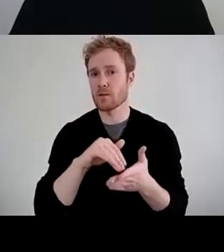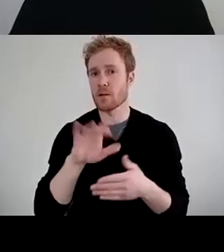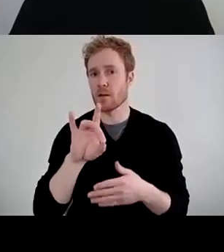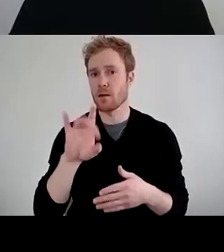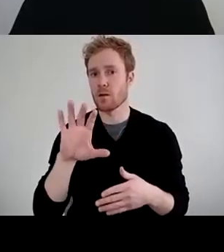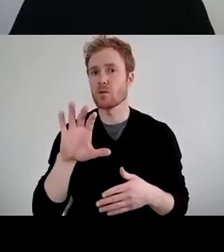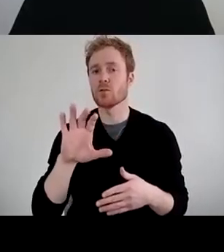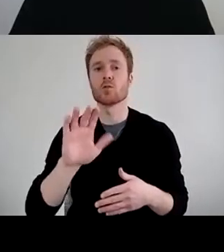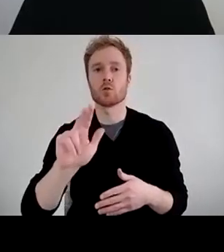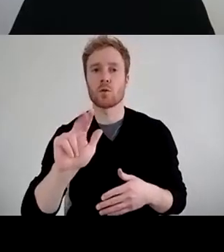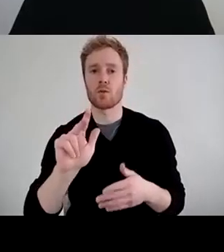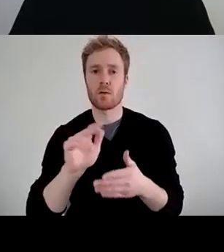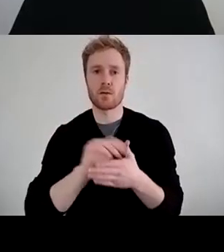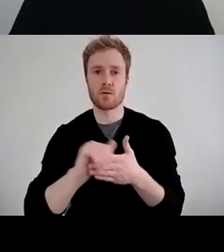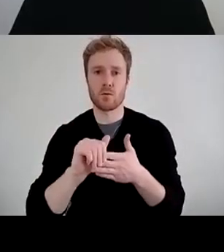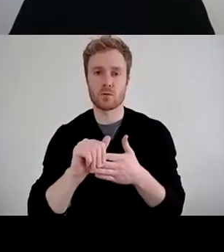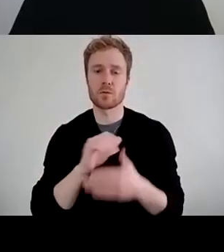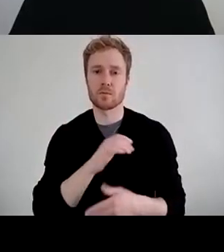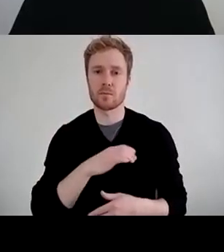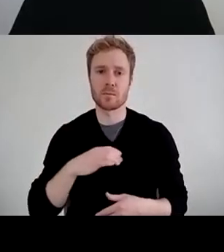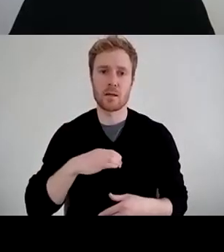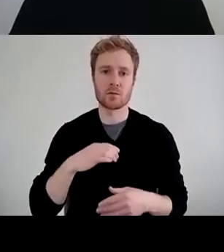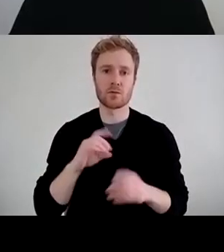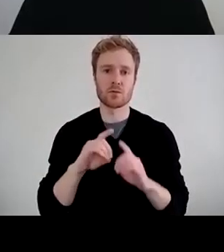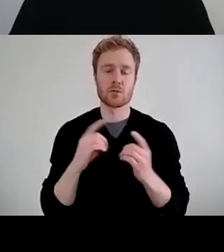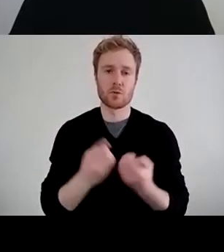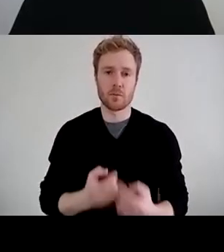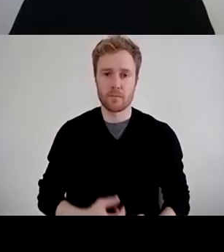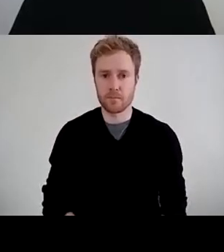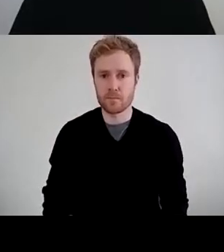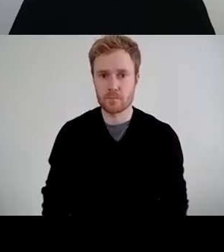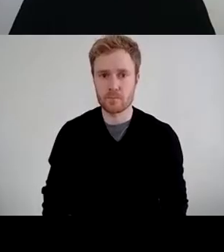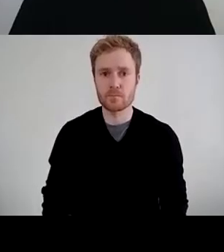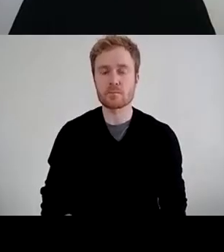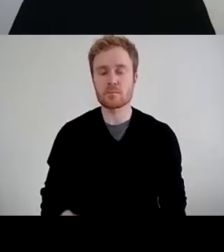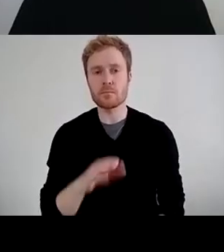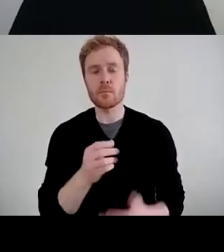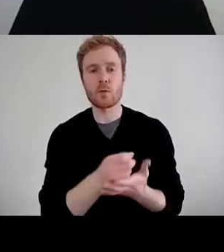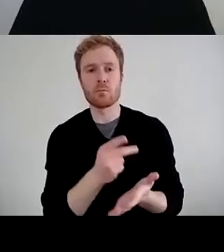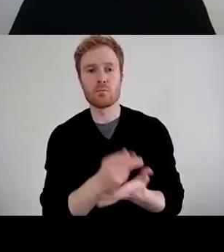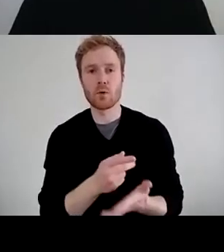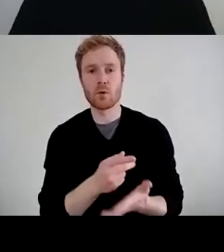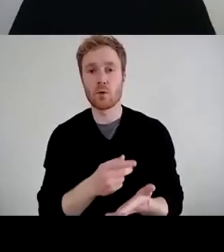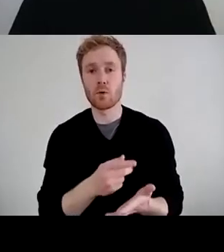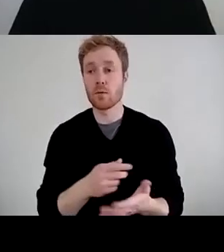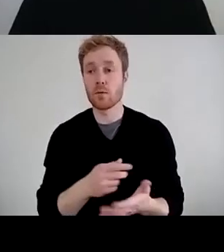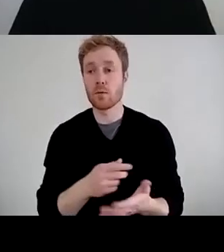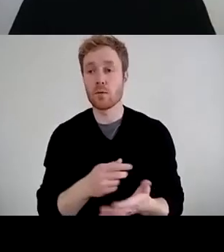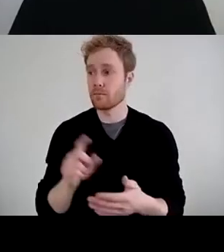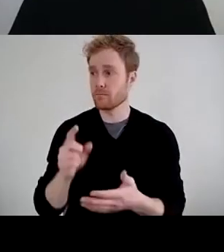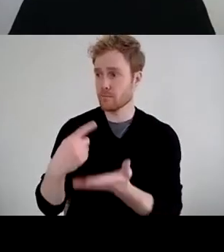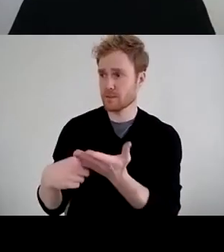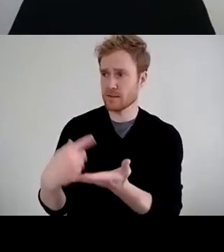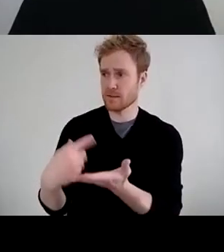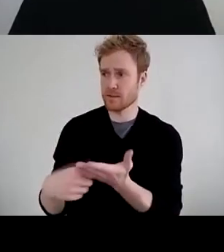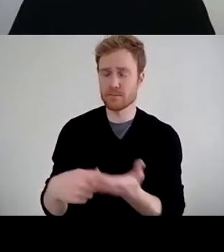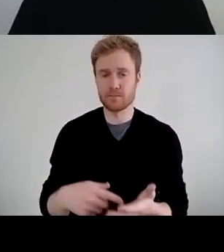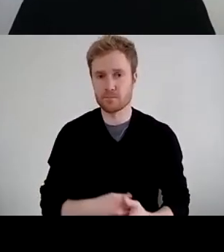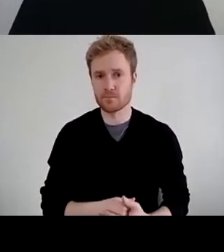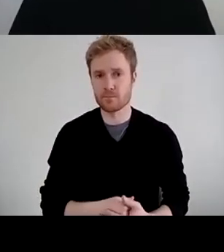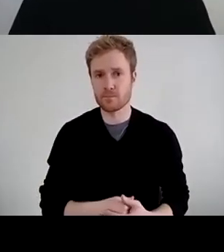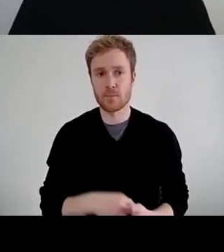exceed $250,000 and an increase to the tenant assistant line item by an amount not to exceed